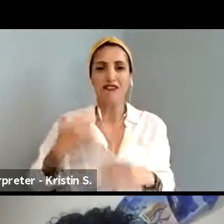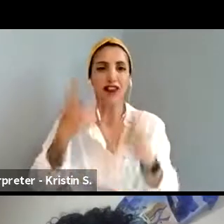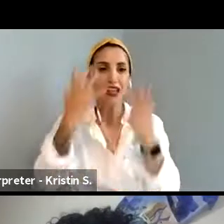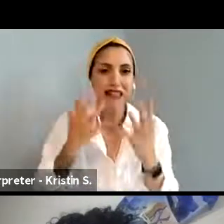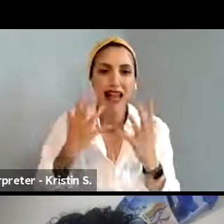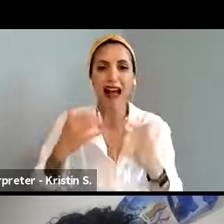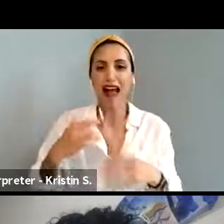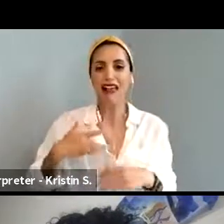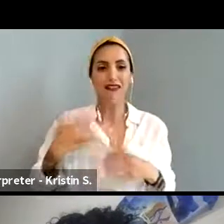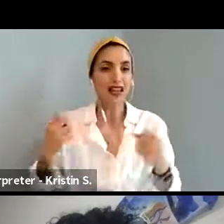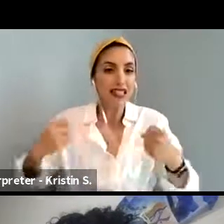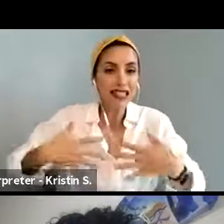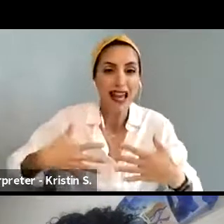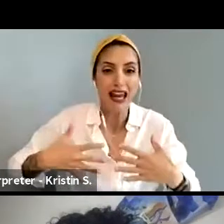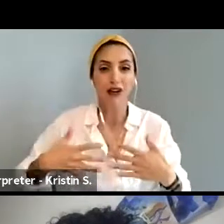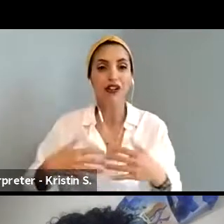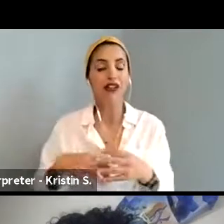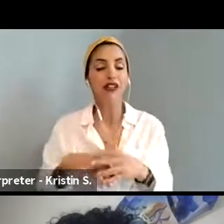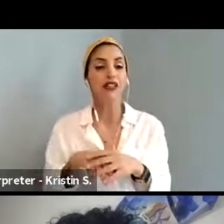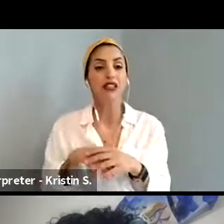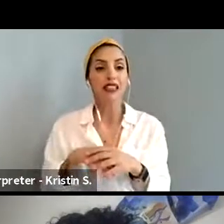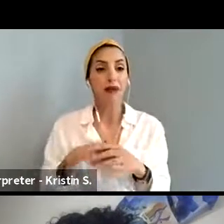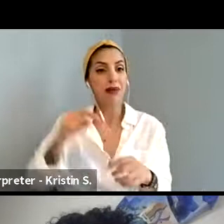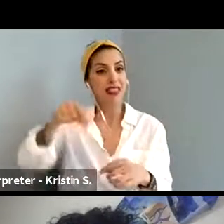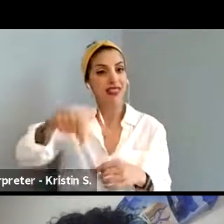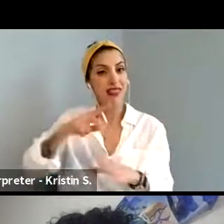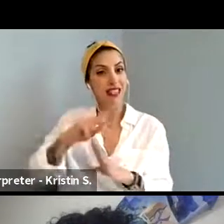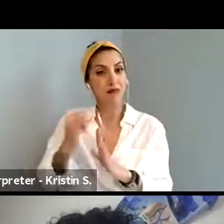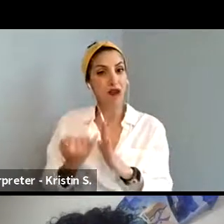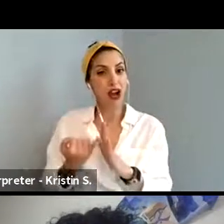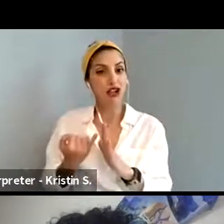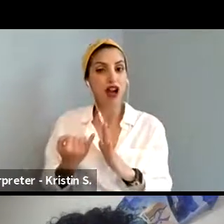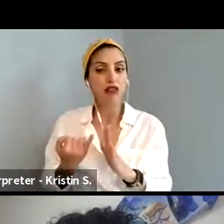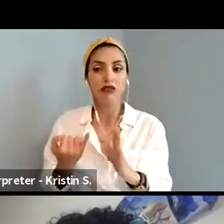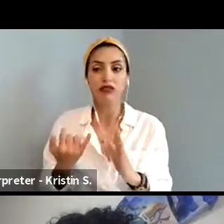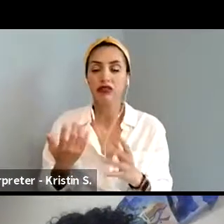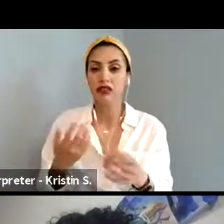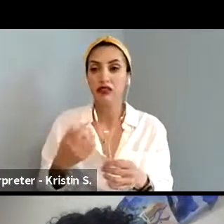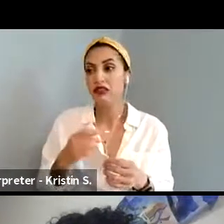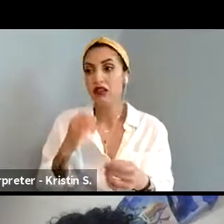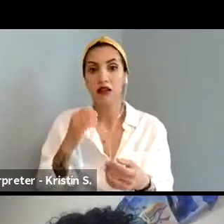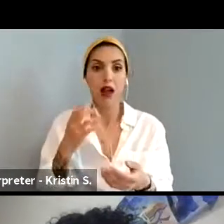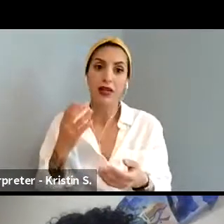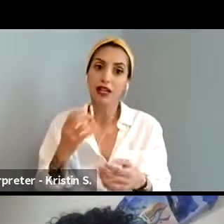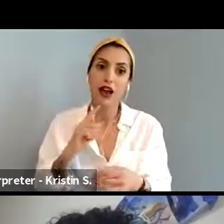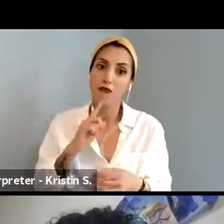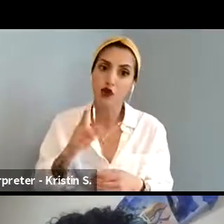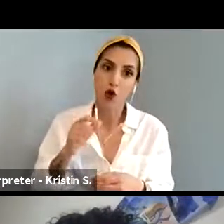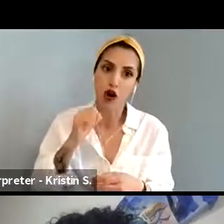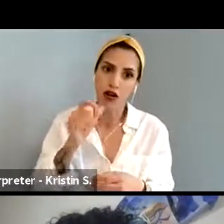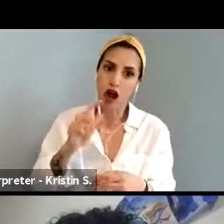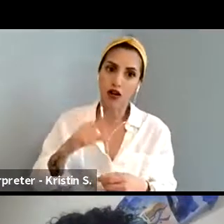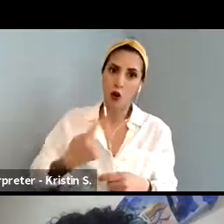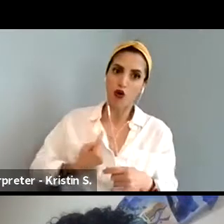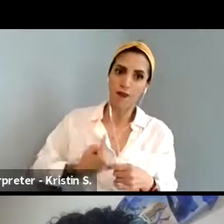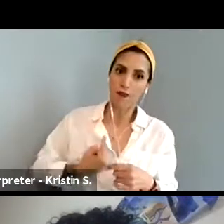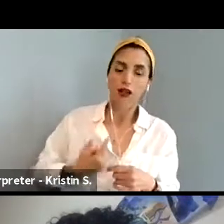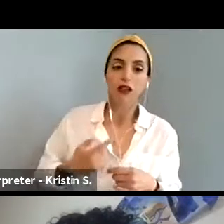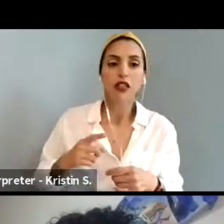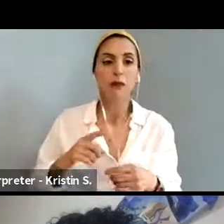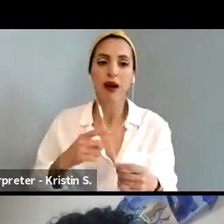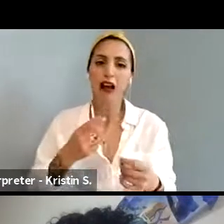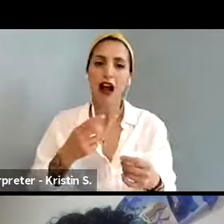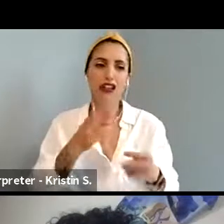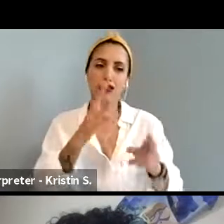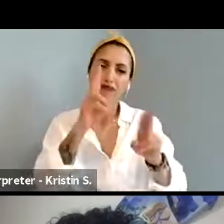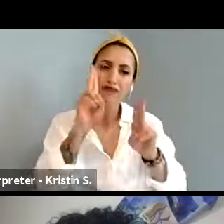this stuff going on. And you know, this project, and I'm sure that it's not just me. So I give so much honor and respect that,